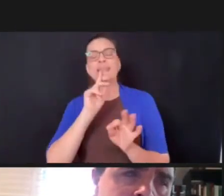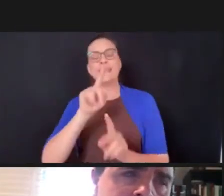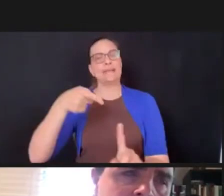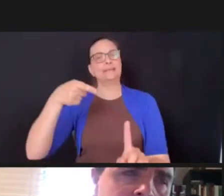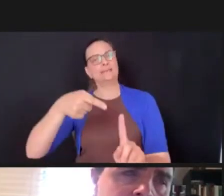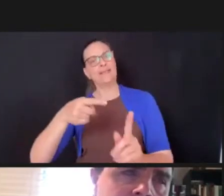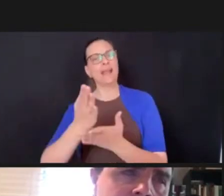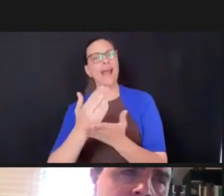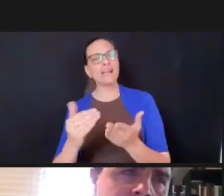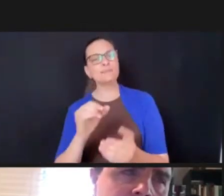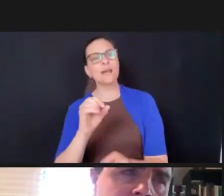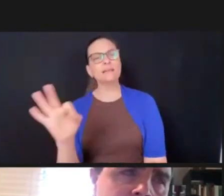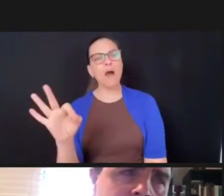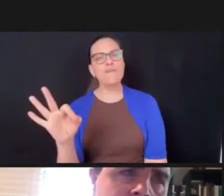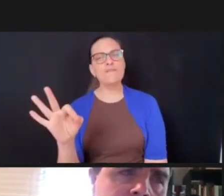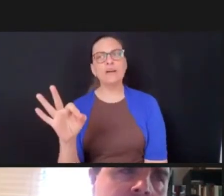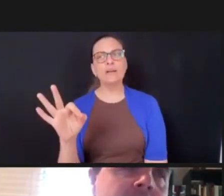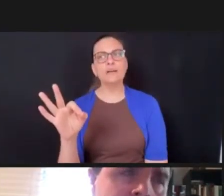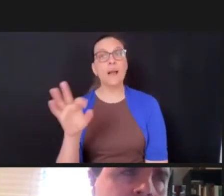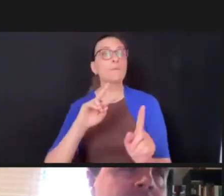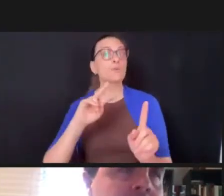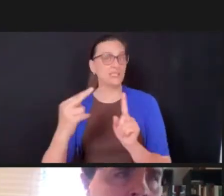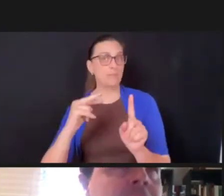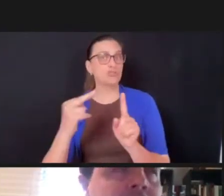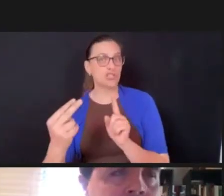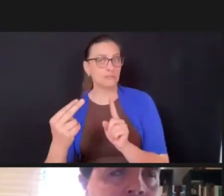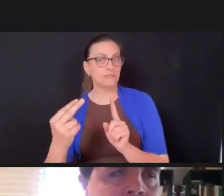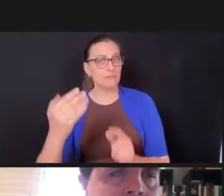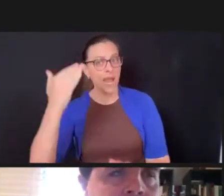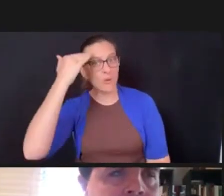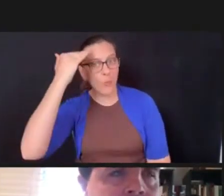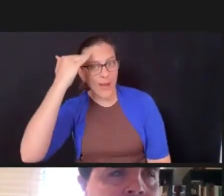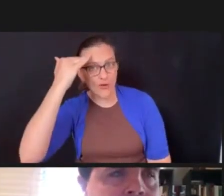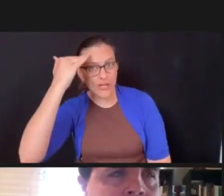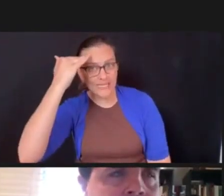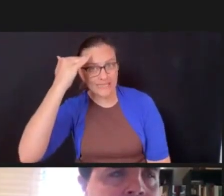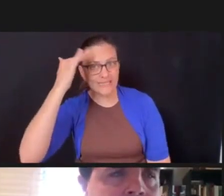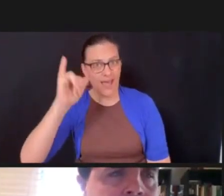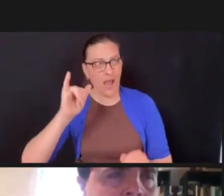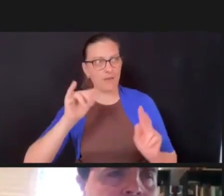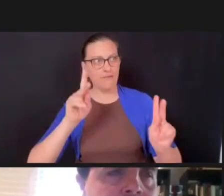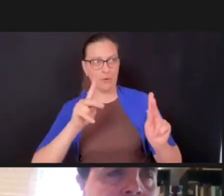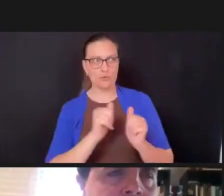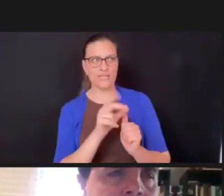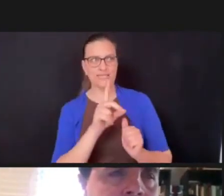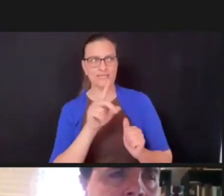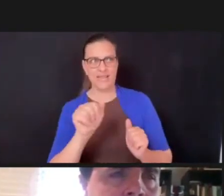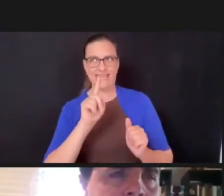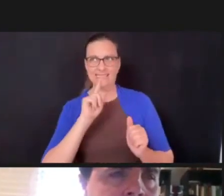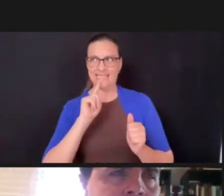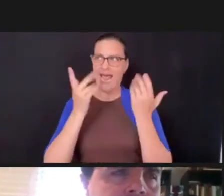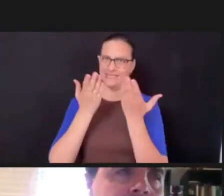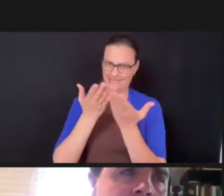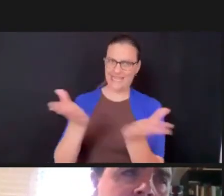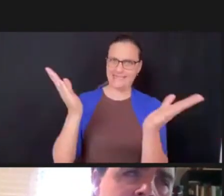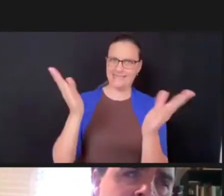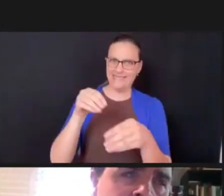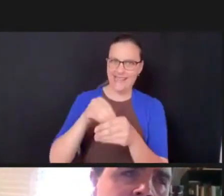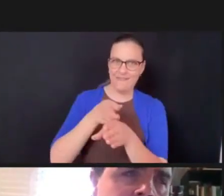of perception and awareness that folks with disabilities exist in the field.